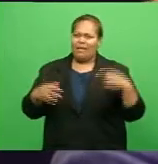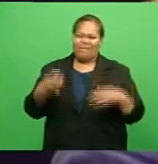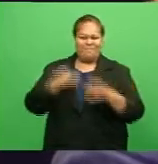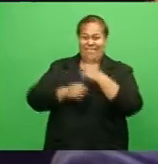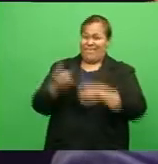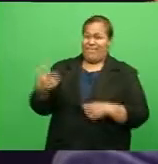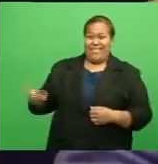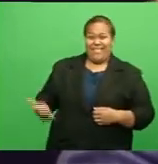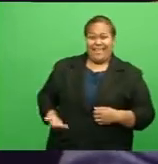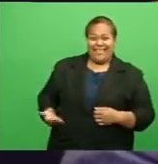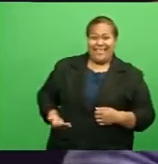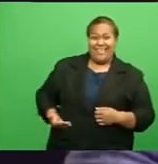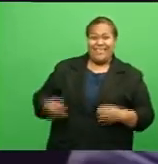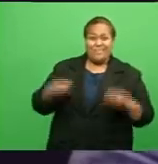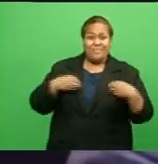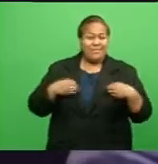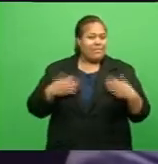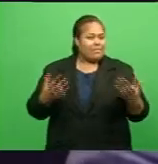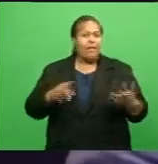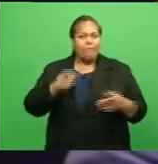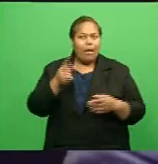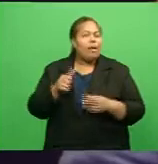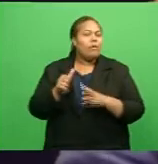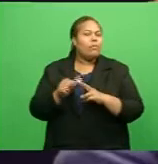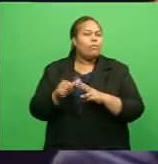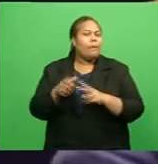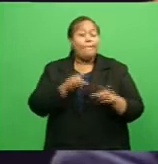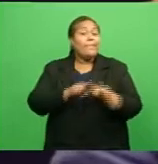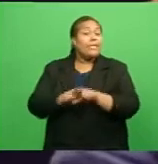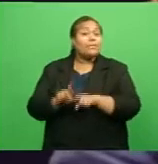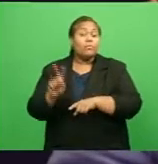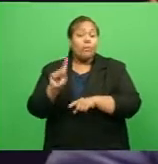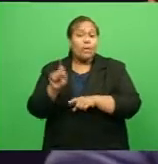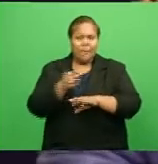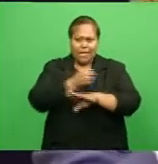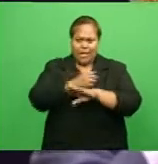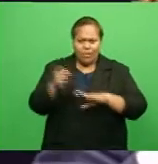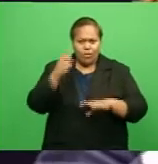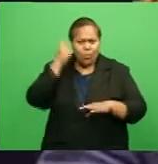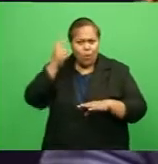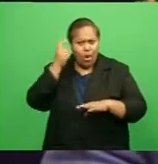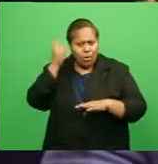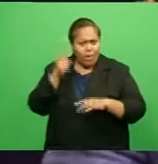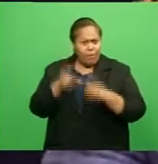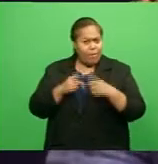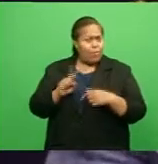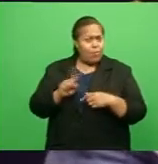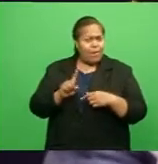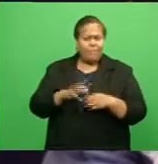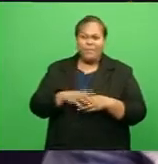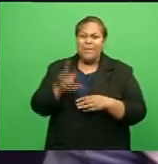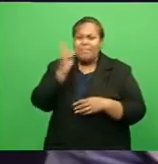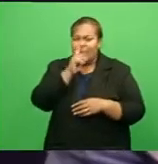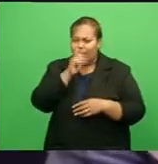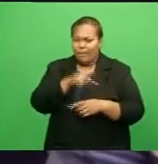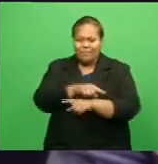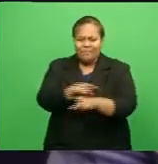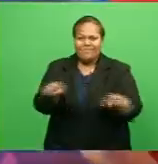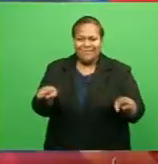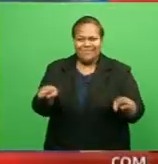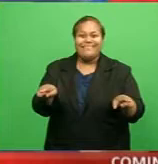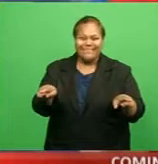as a business, it also critically means, as a government we're concerned about that the consumers will actually lose out.